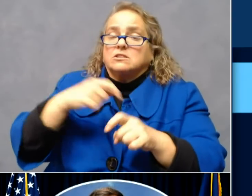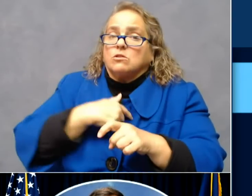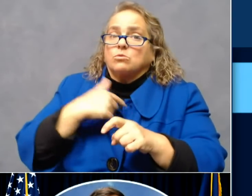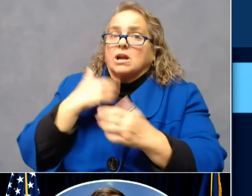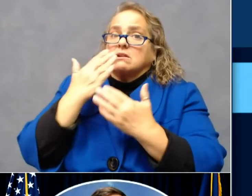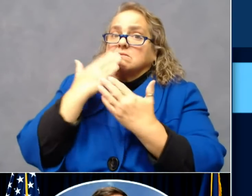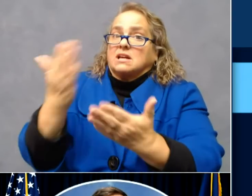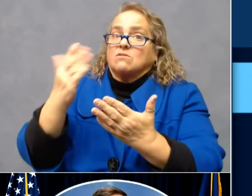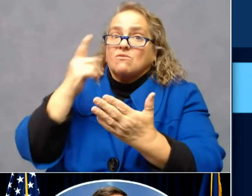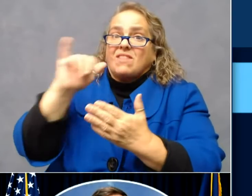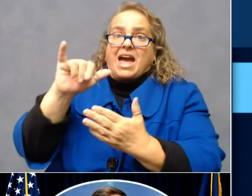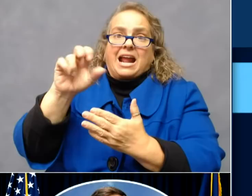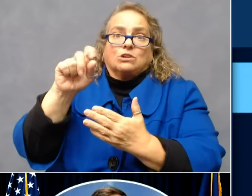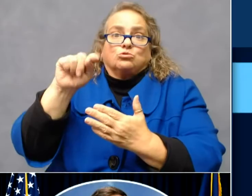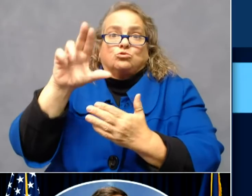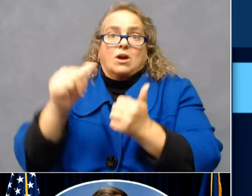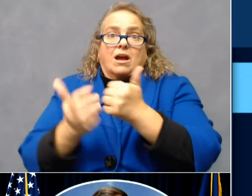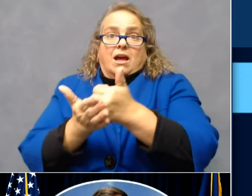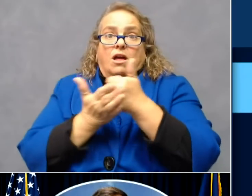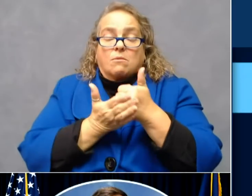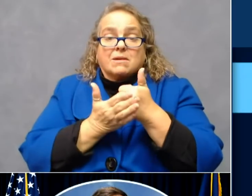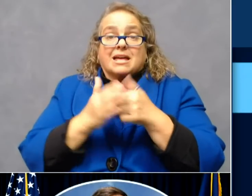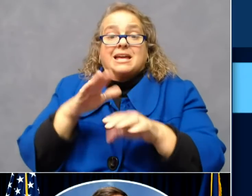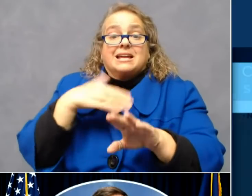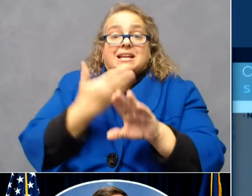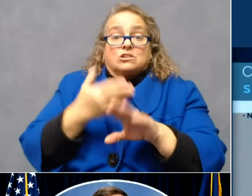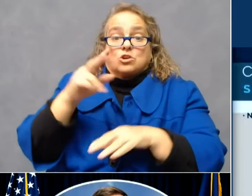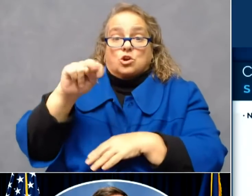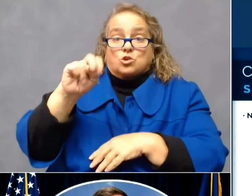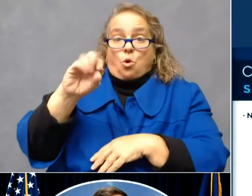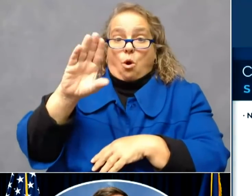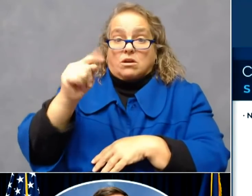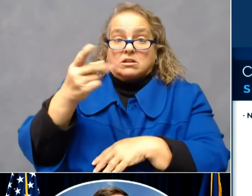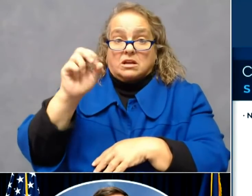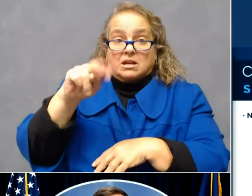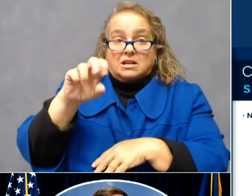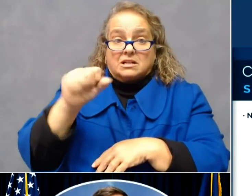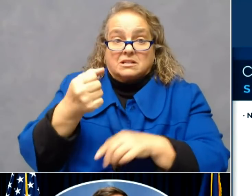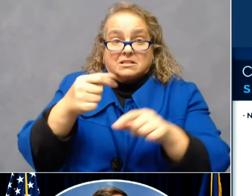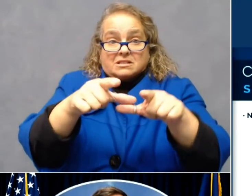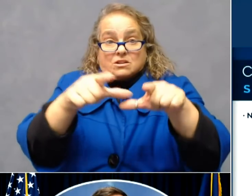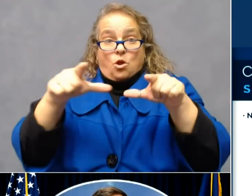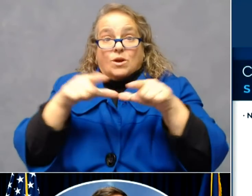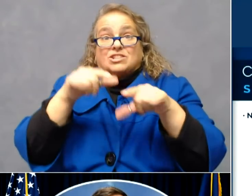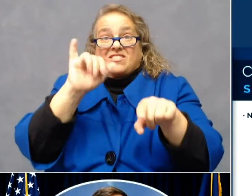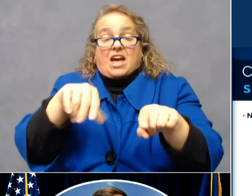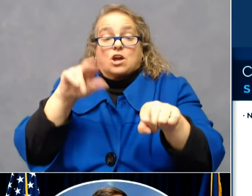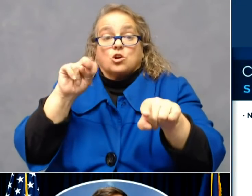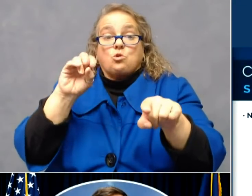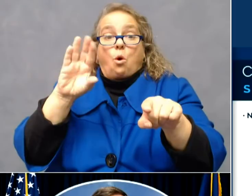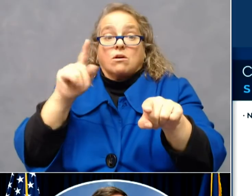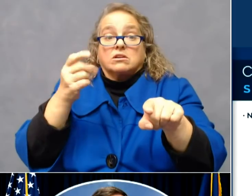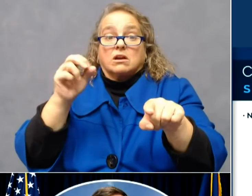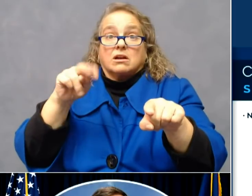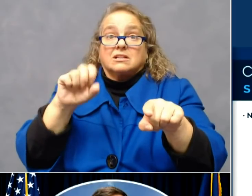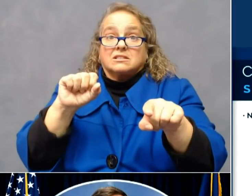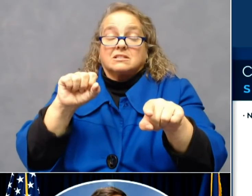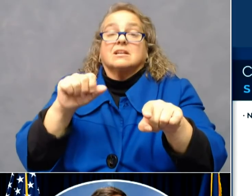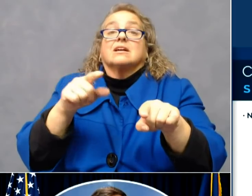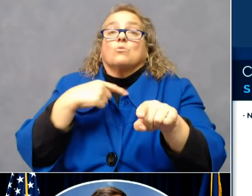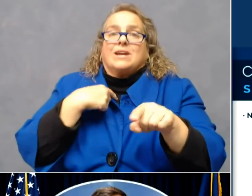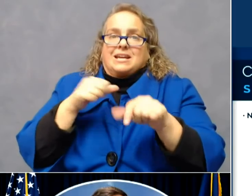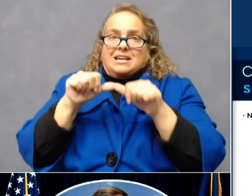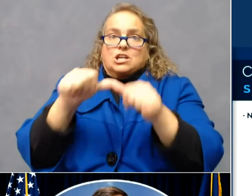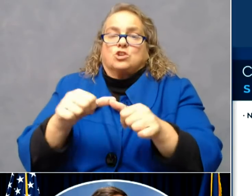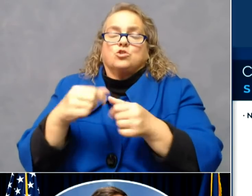help. Next is the Norton's location. We continue to provide testing to Norton, and